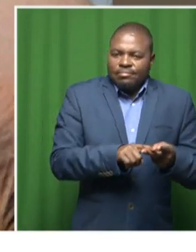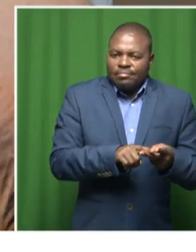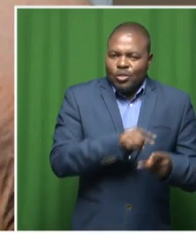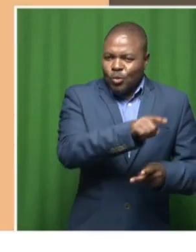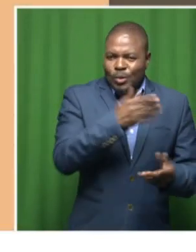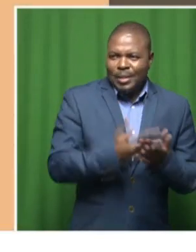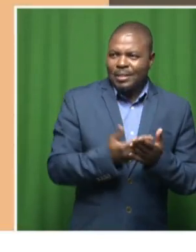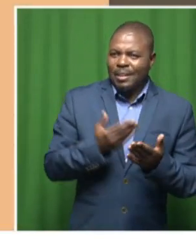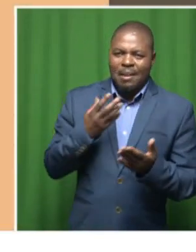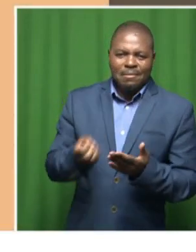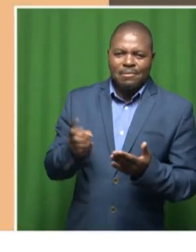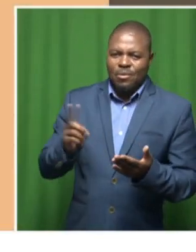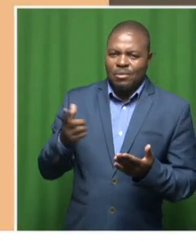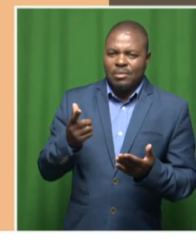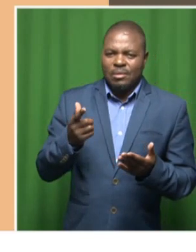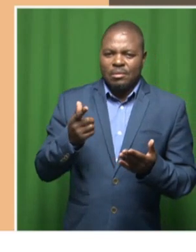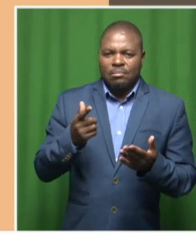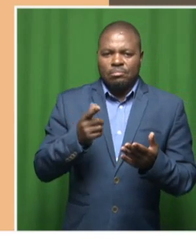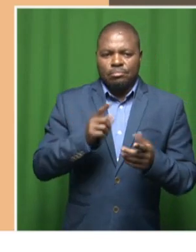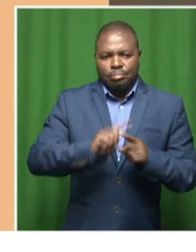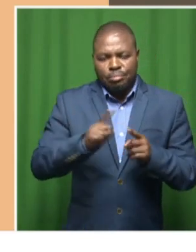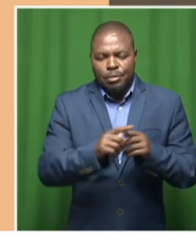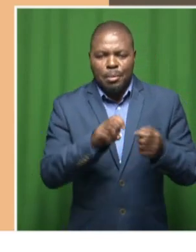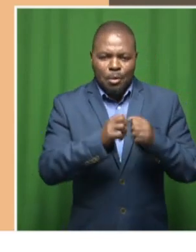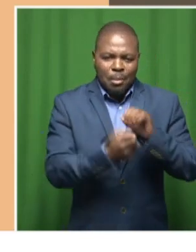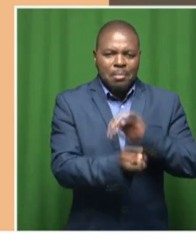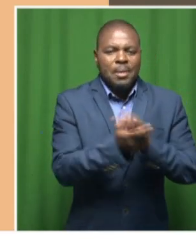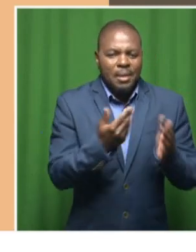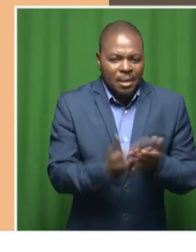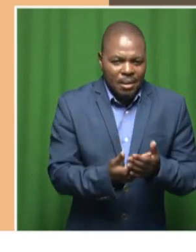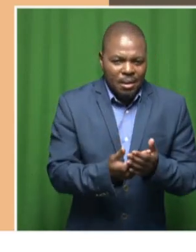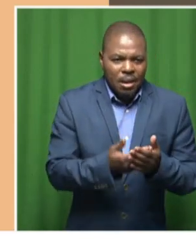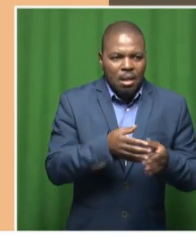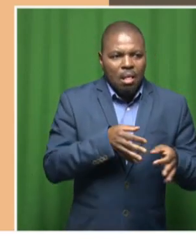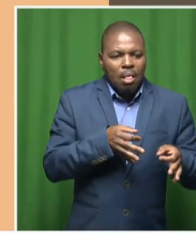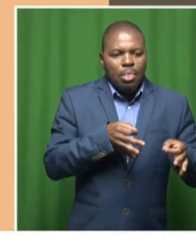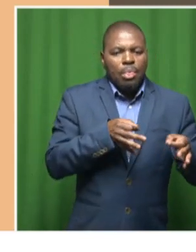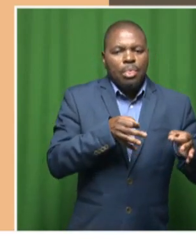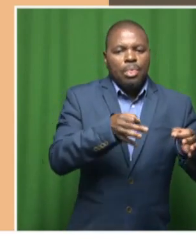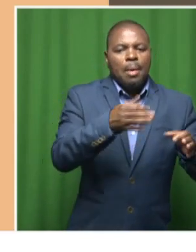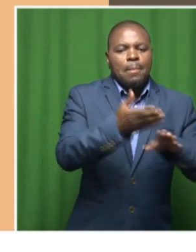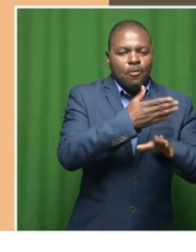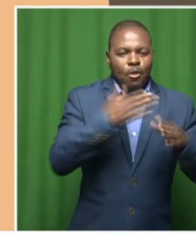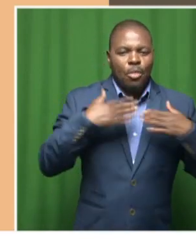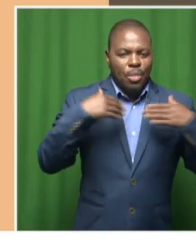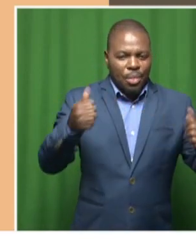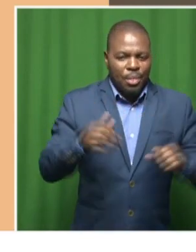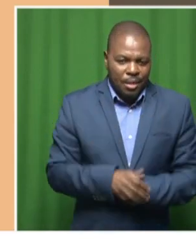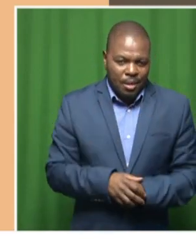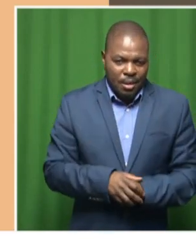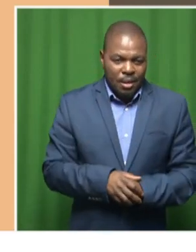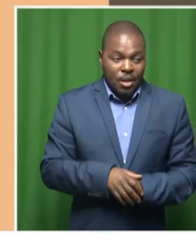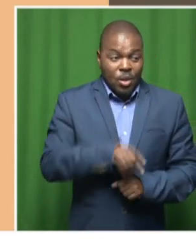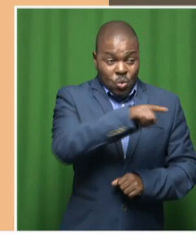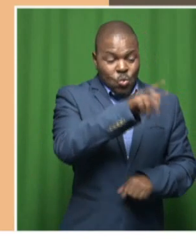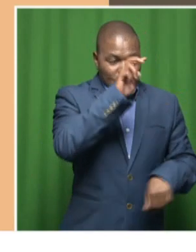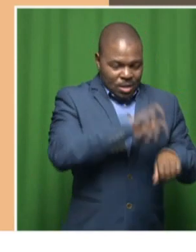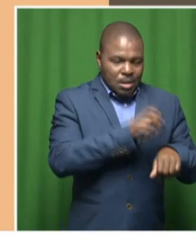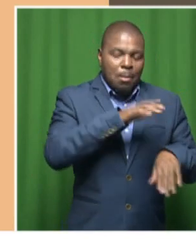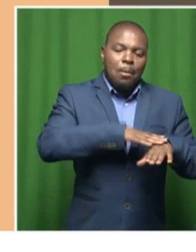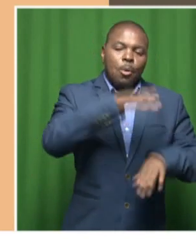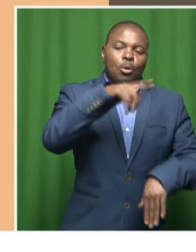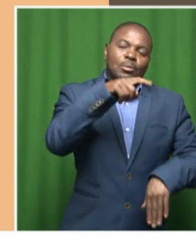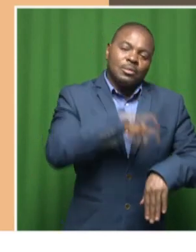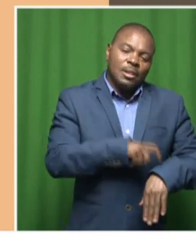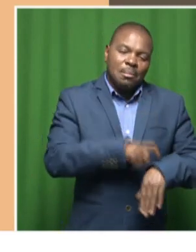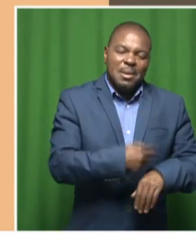to develop wound healing issues, or their wounds are more likely to develop a bit more delayed, right? So those patients, you will budget for a bit extra downtime. So each